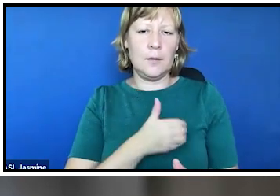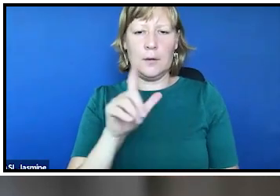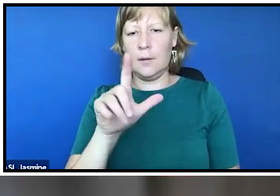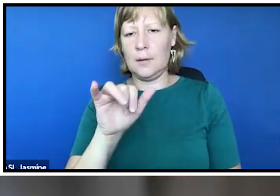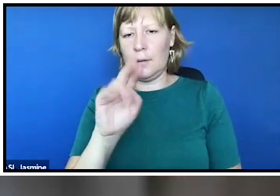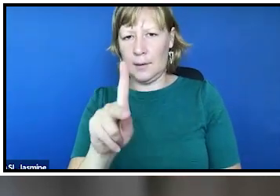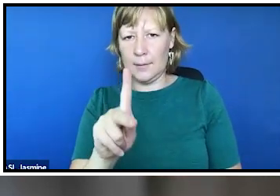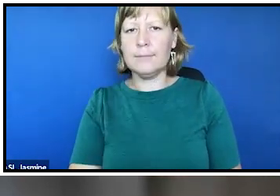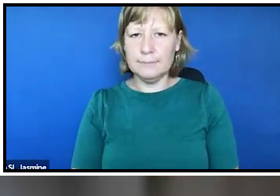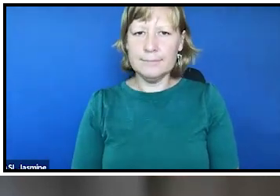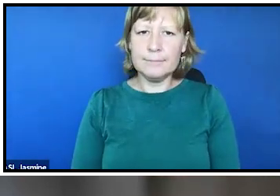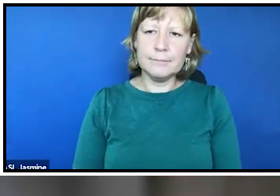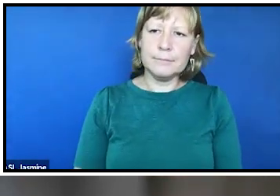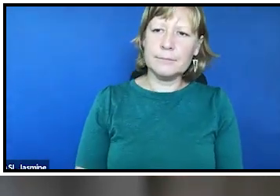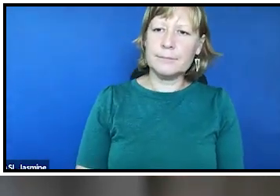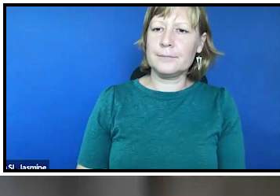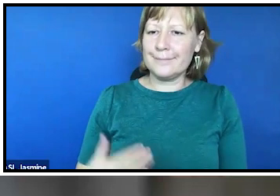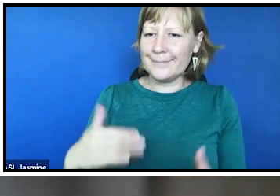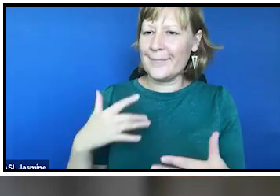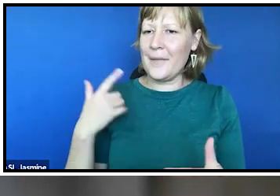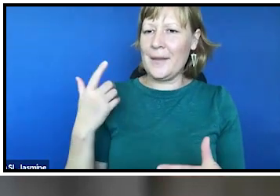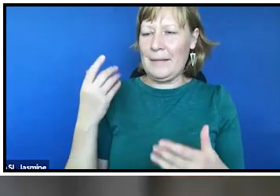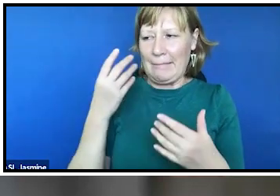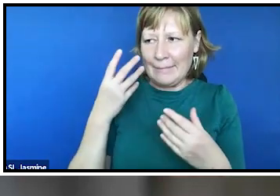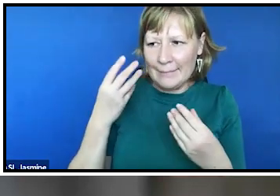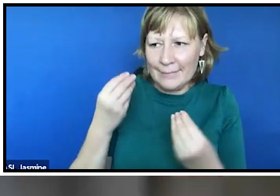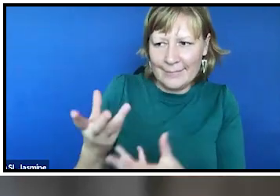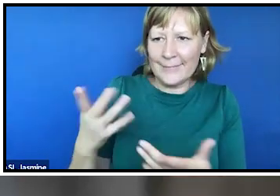Can I just say that we're very, very excited to be able to just speak to the